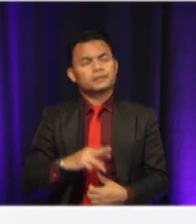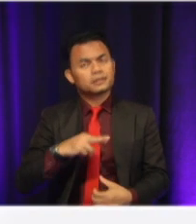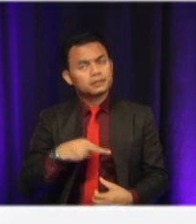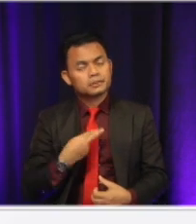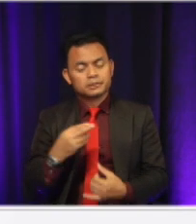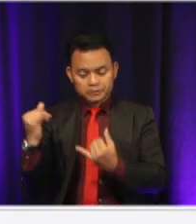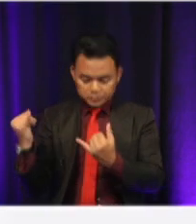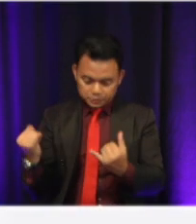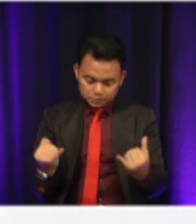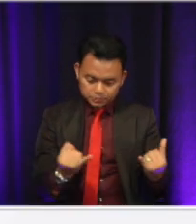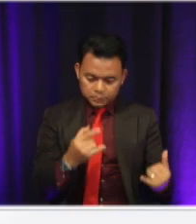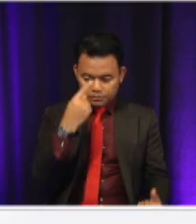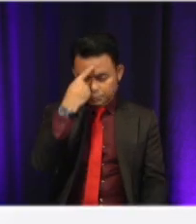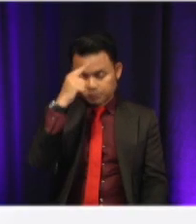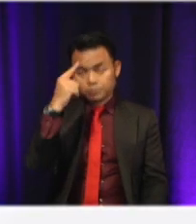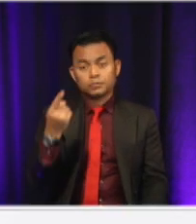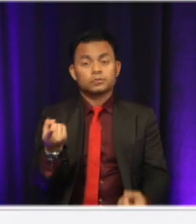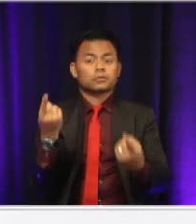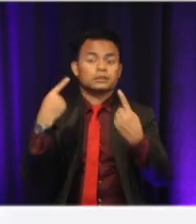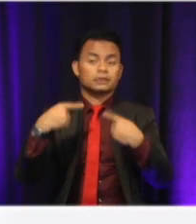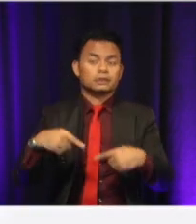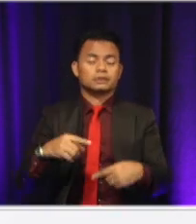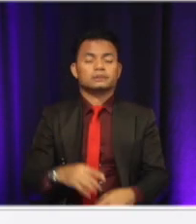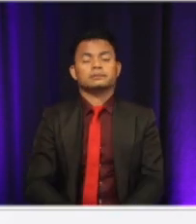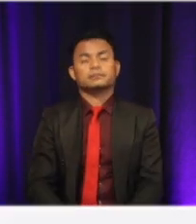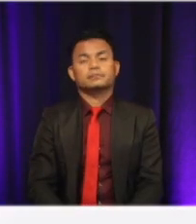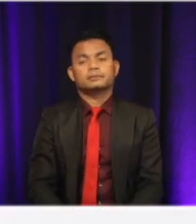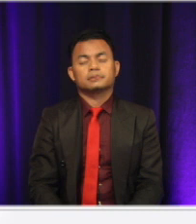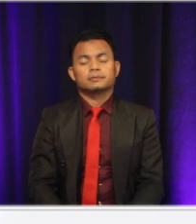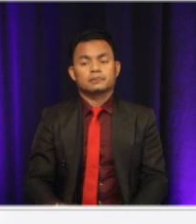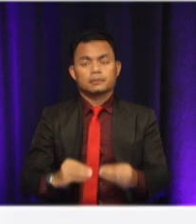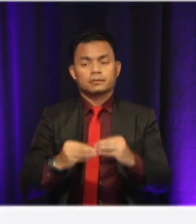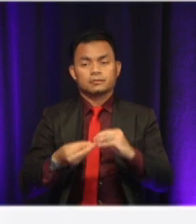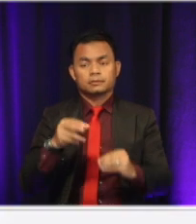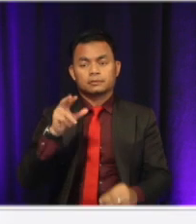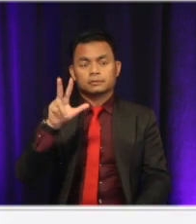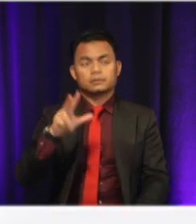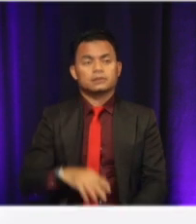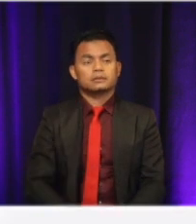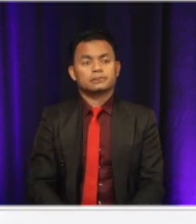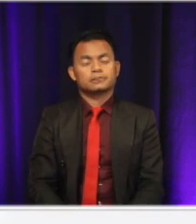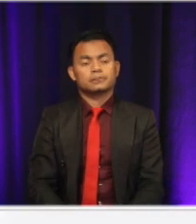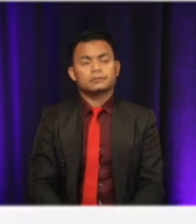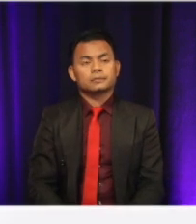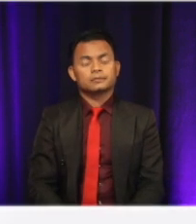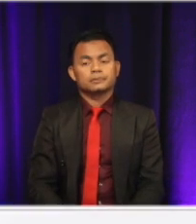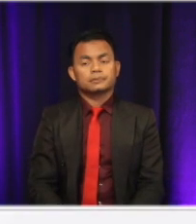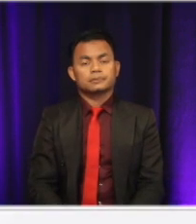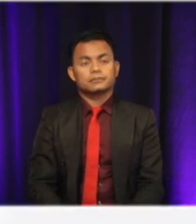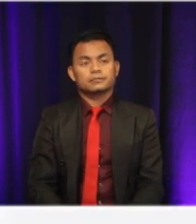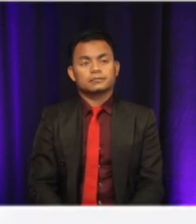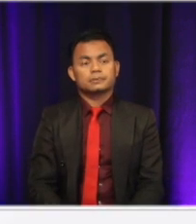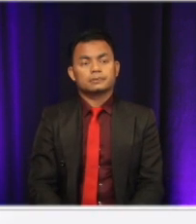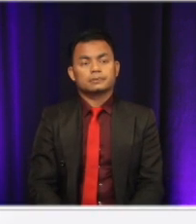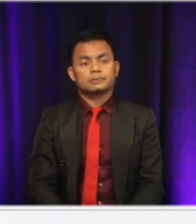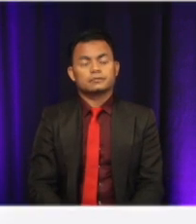down and watch a show. Number 3, the daffodils for him